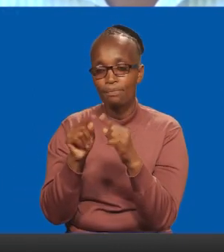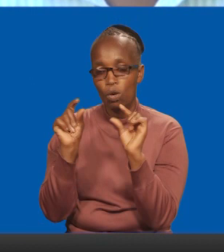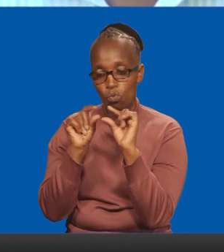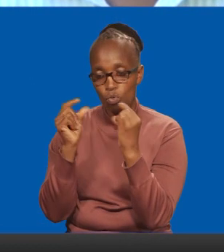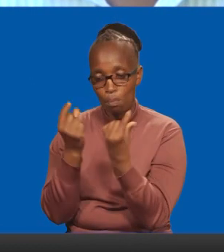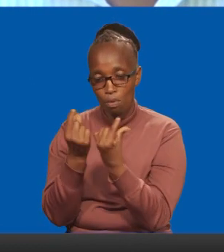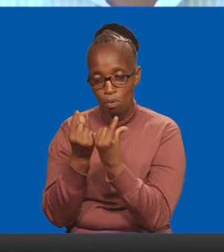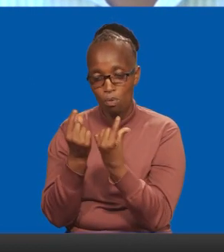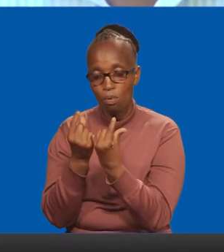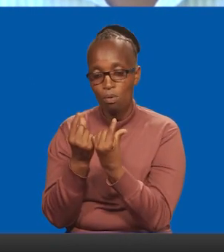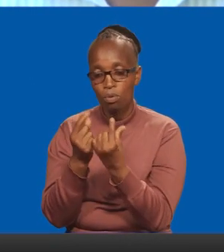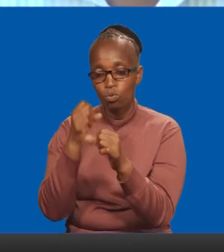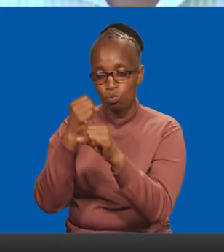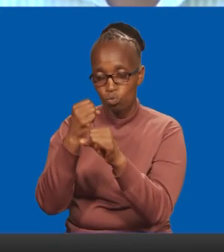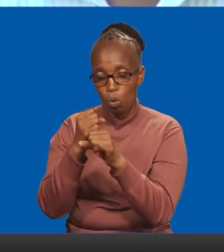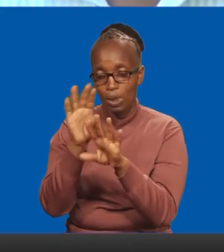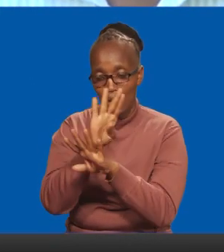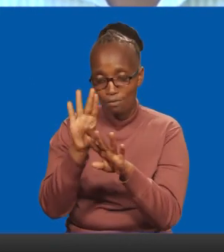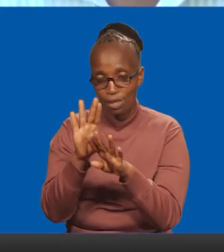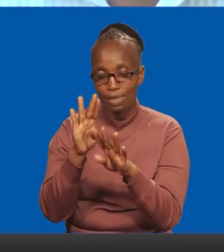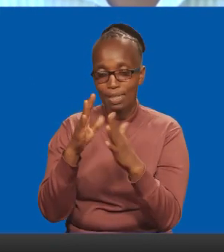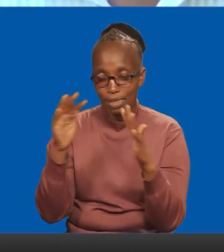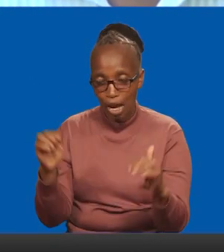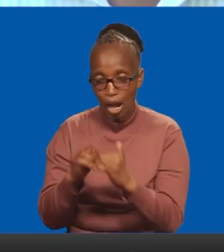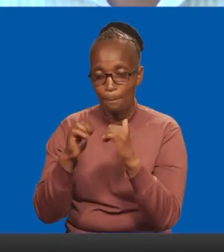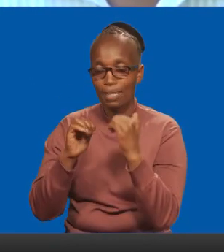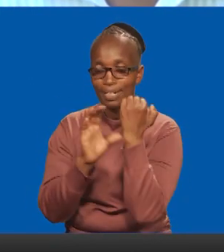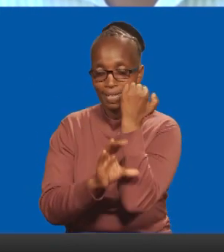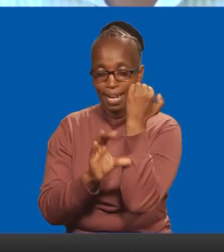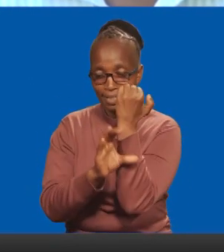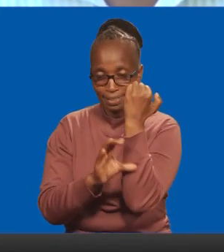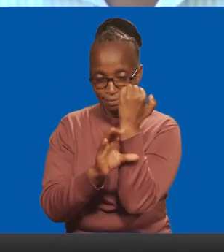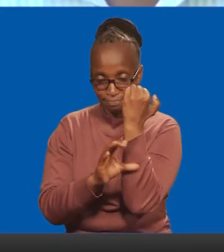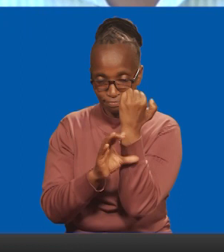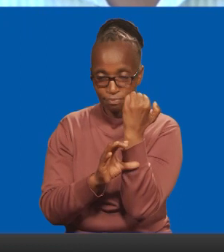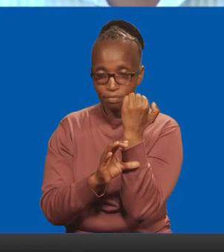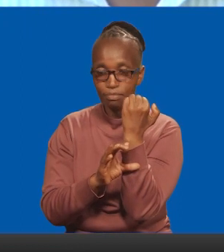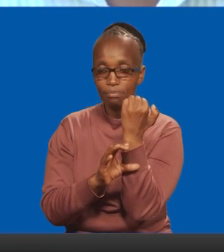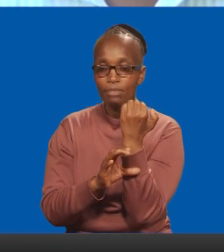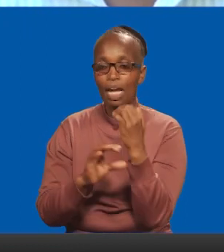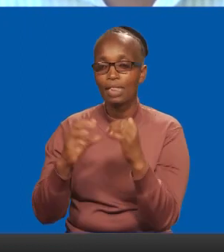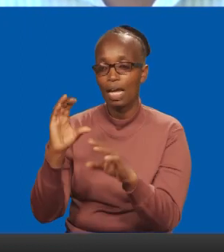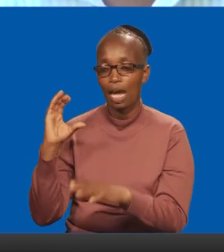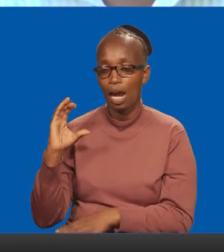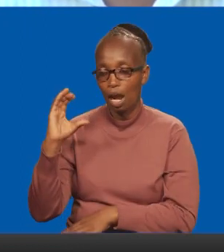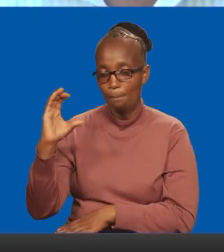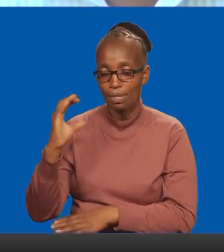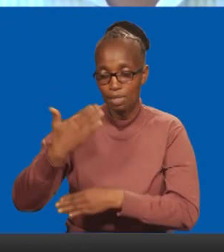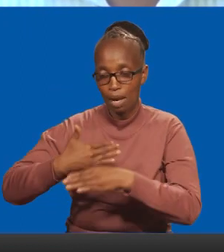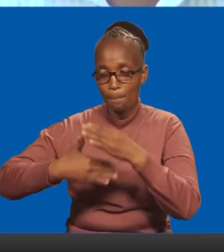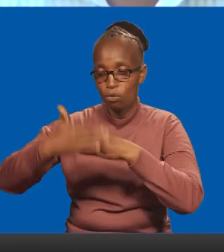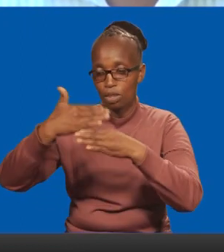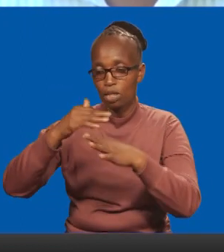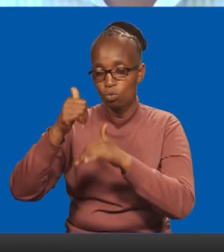cruise line training to complement on everything else that is actually happening in this country. So for that reason,